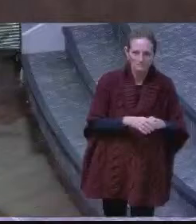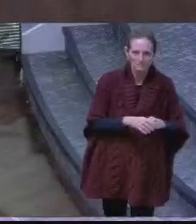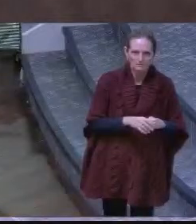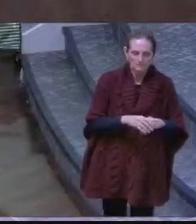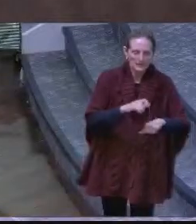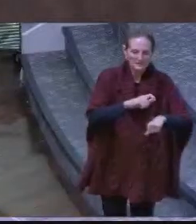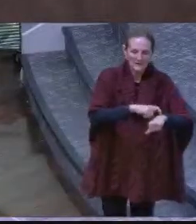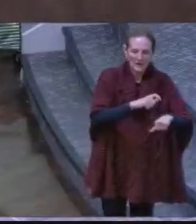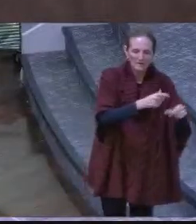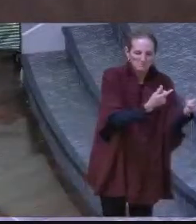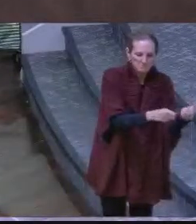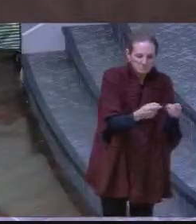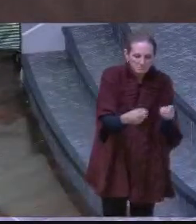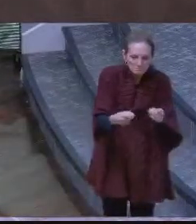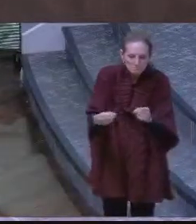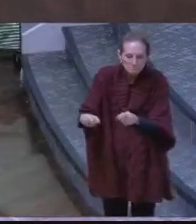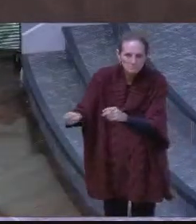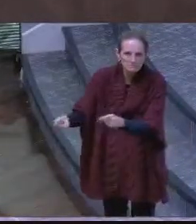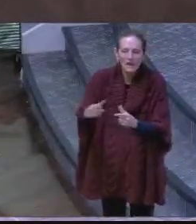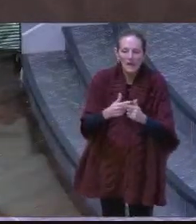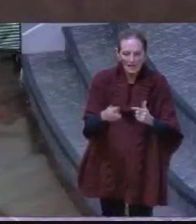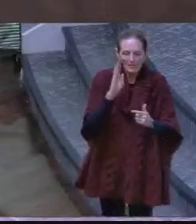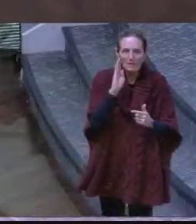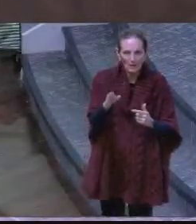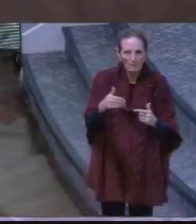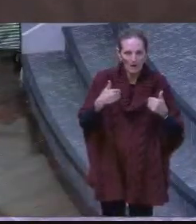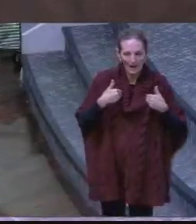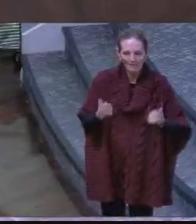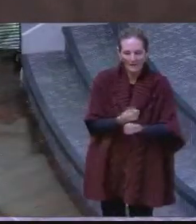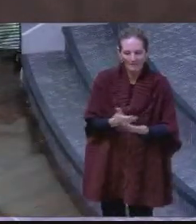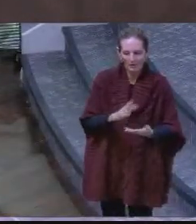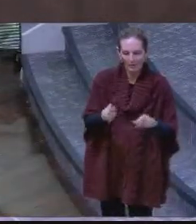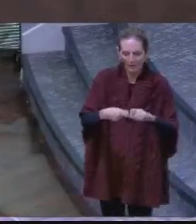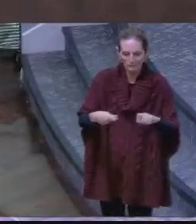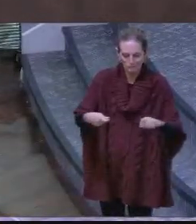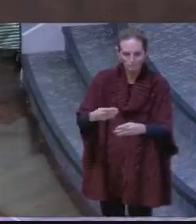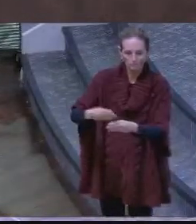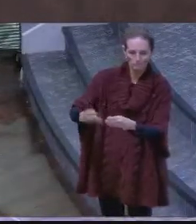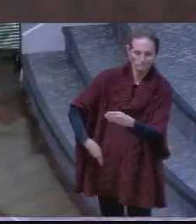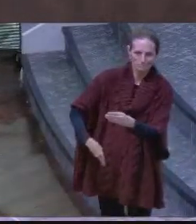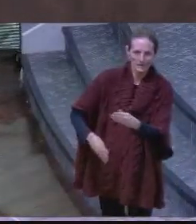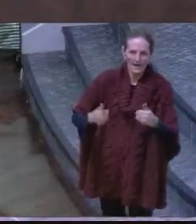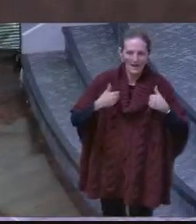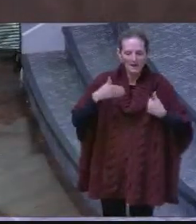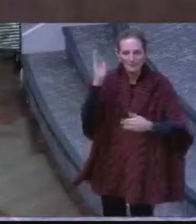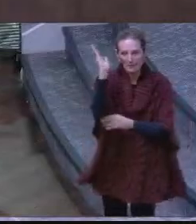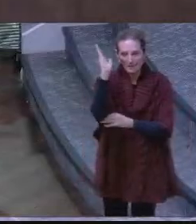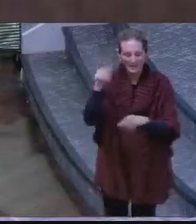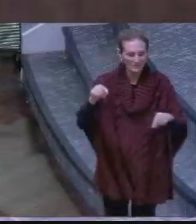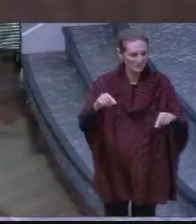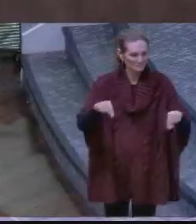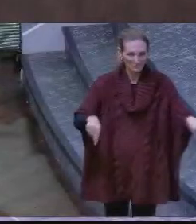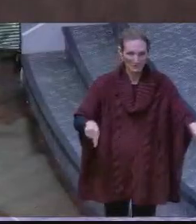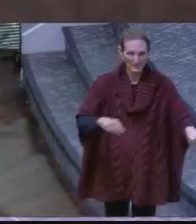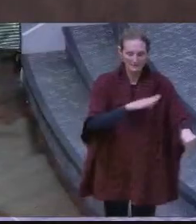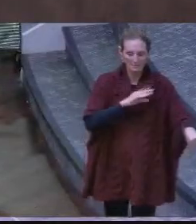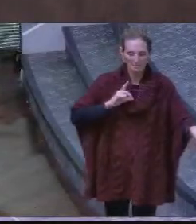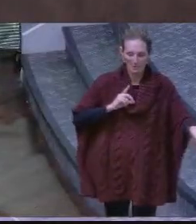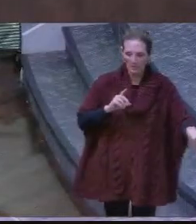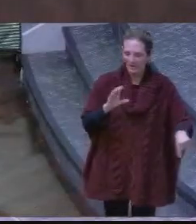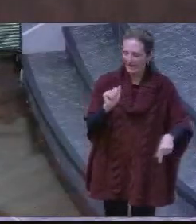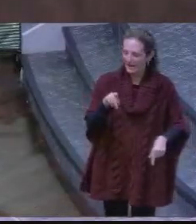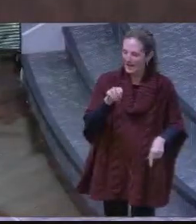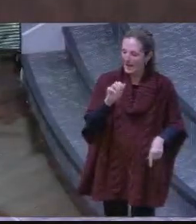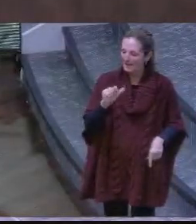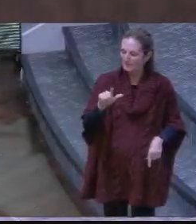have everything wrapped up and actually have a presentation to this board by April 10th, I believe, is the timeline we're trying to get